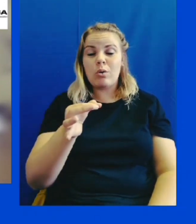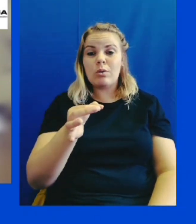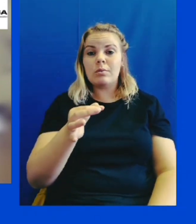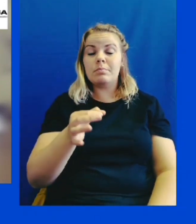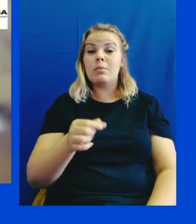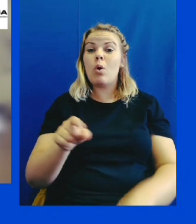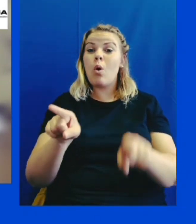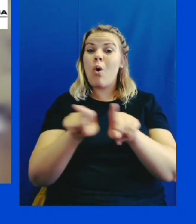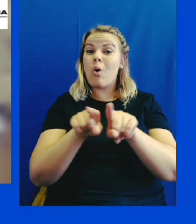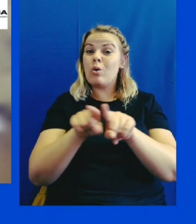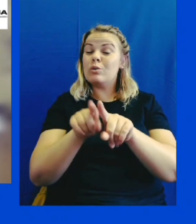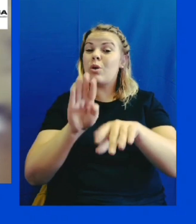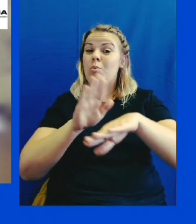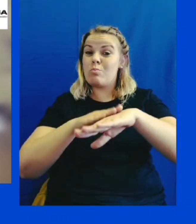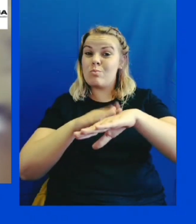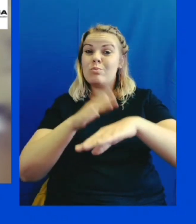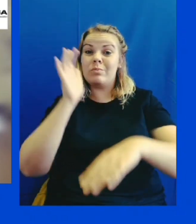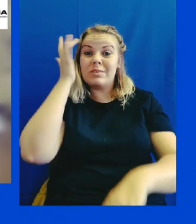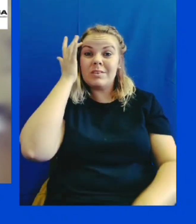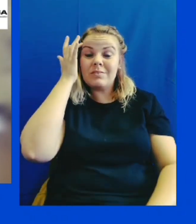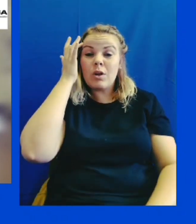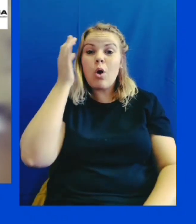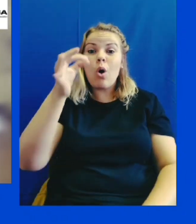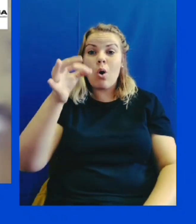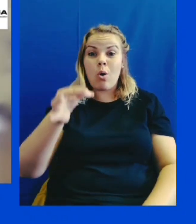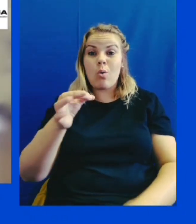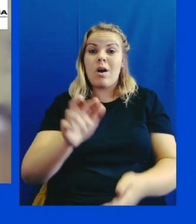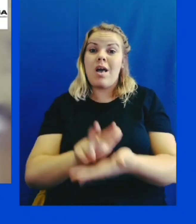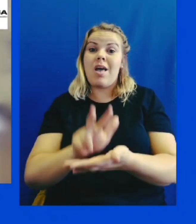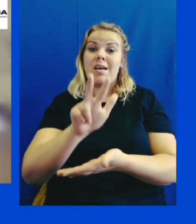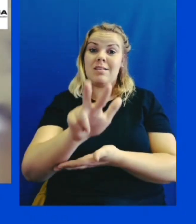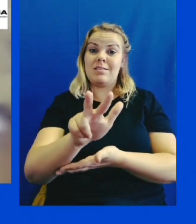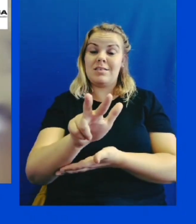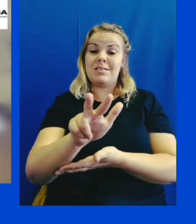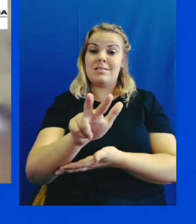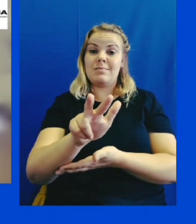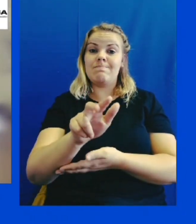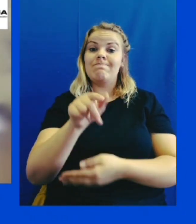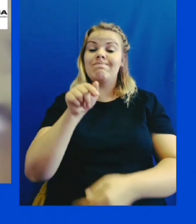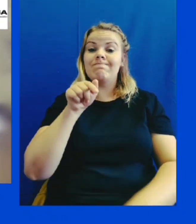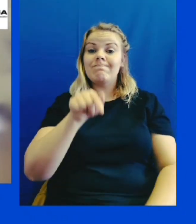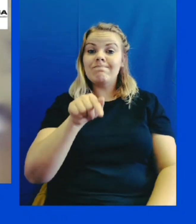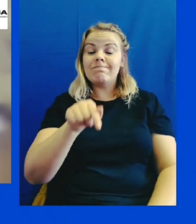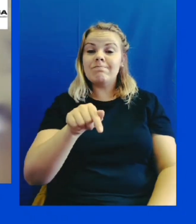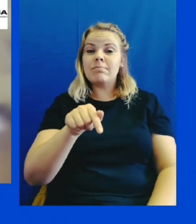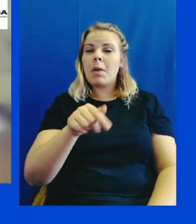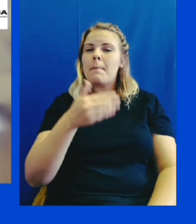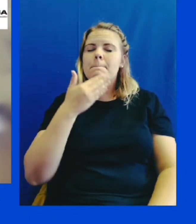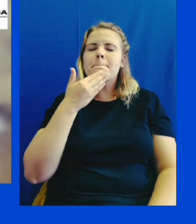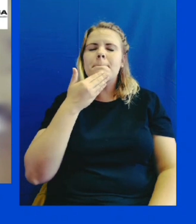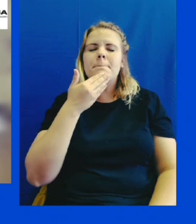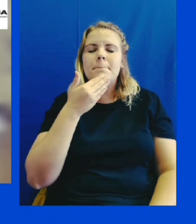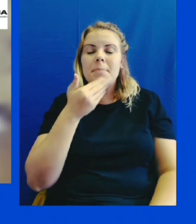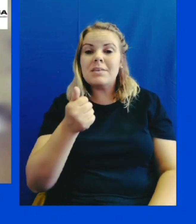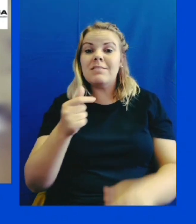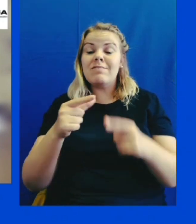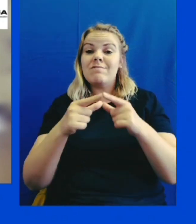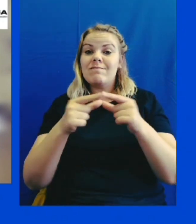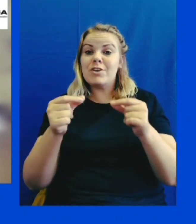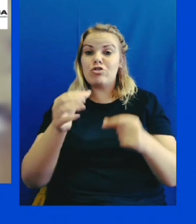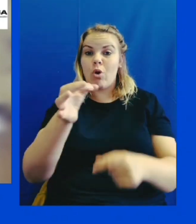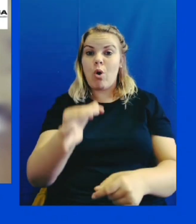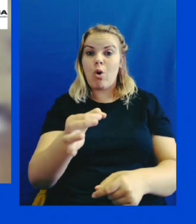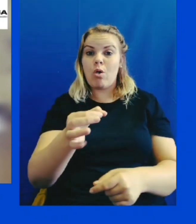then the notoriously difficult one is number 18, which is one of the best finishing holes in the Western